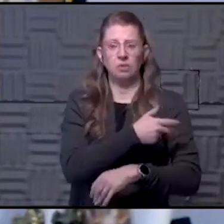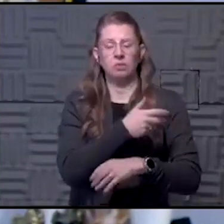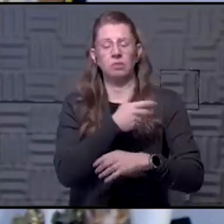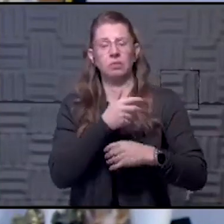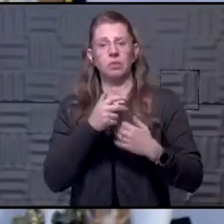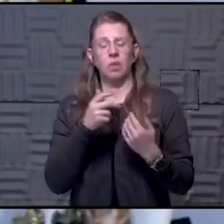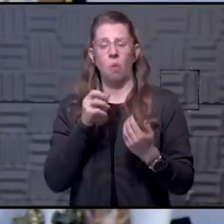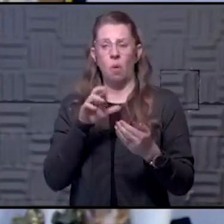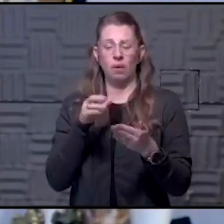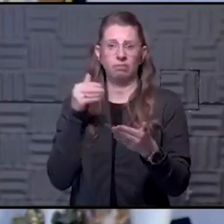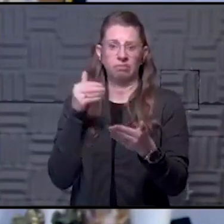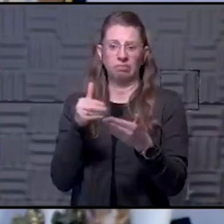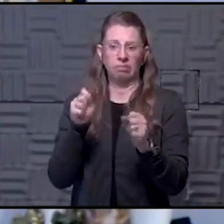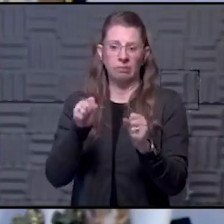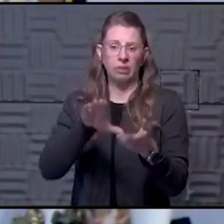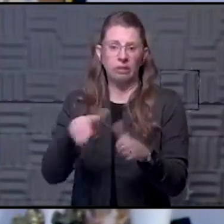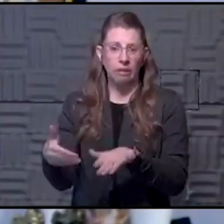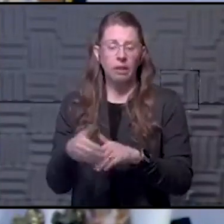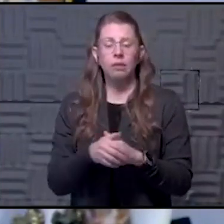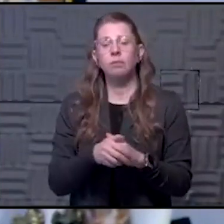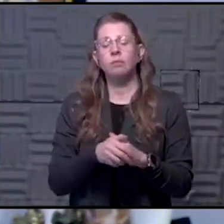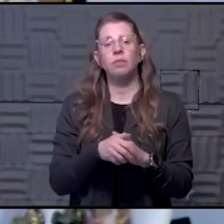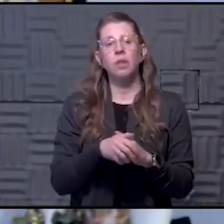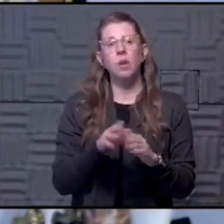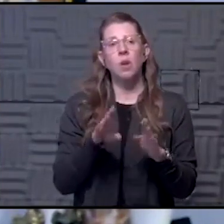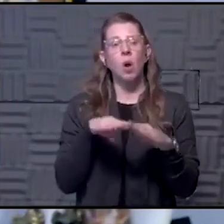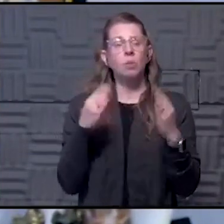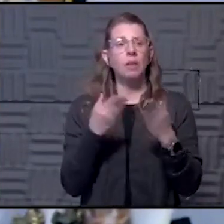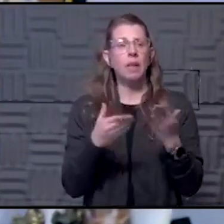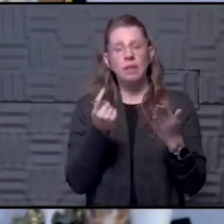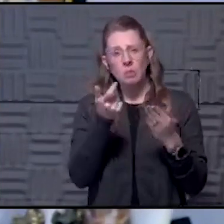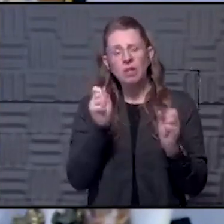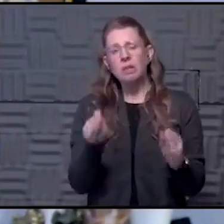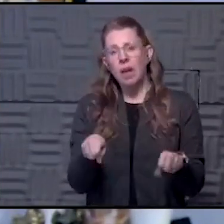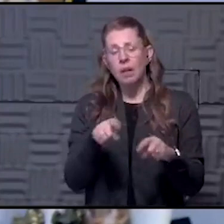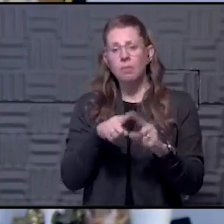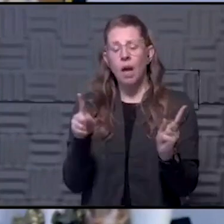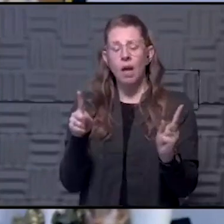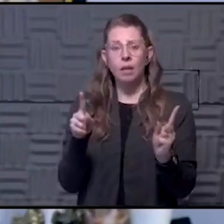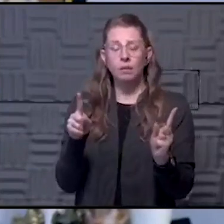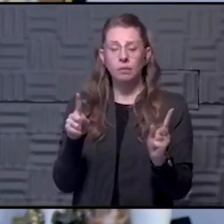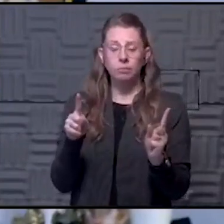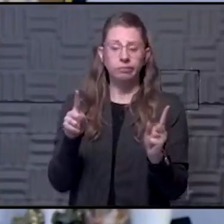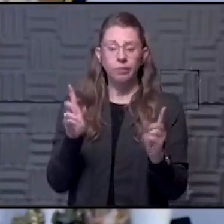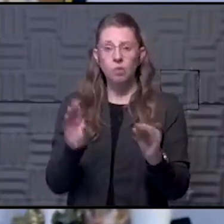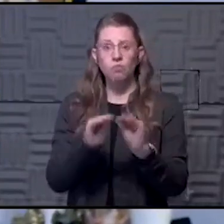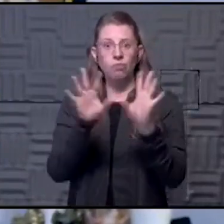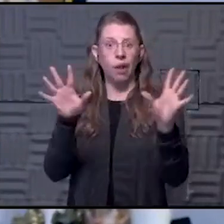opening things up a bit. I don't think there's a bright line on the ground that says, okay, we've reached that